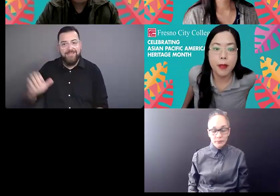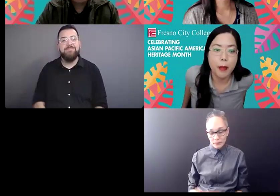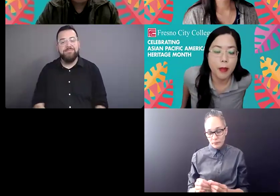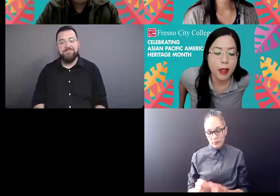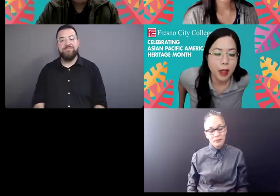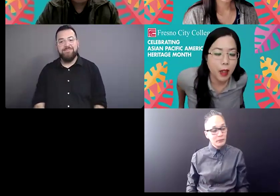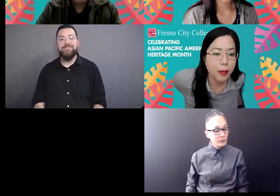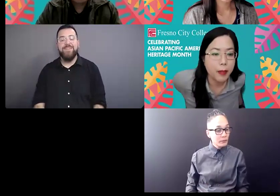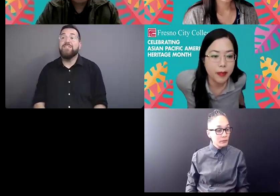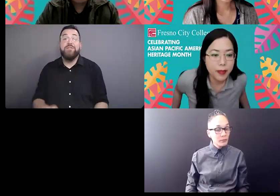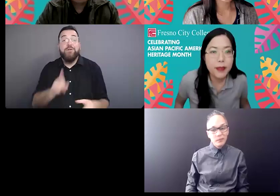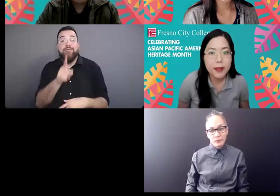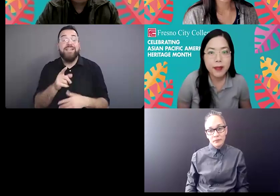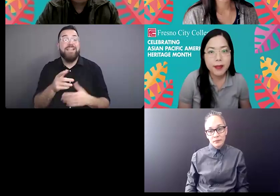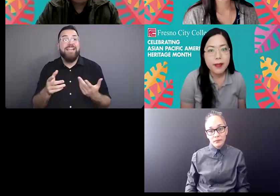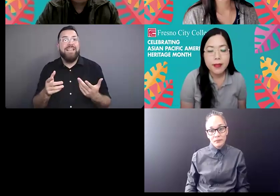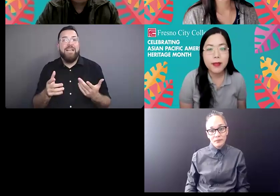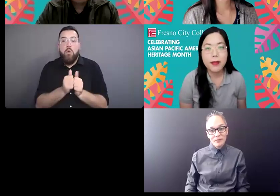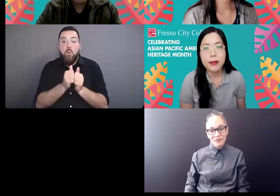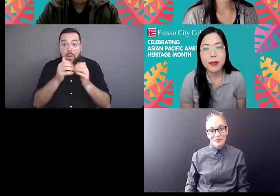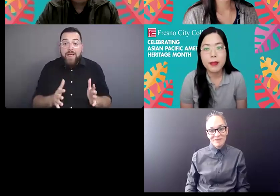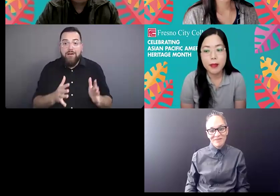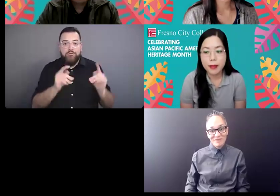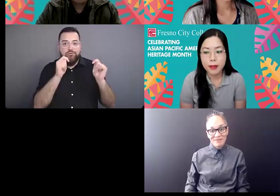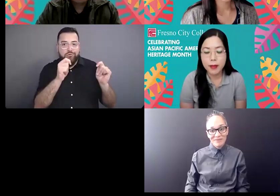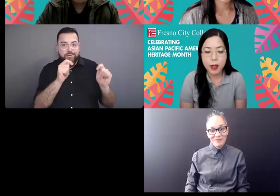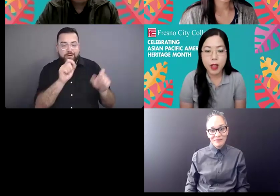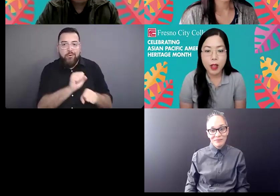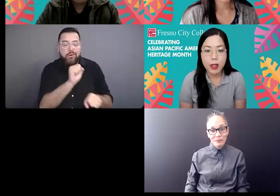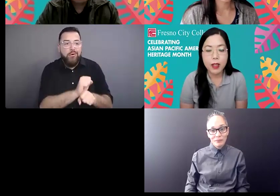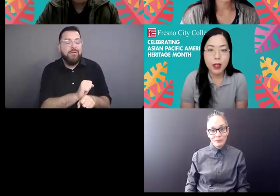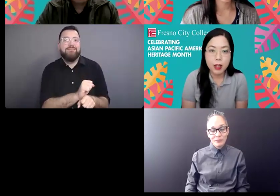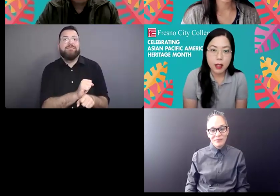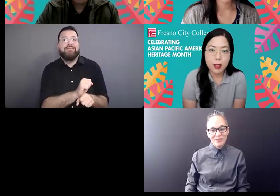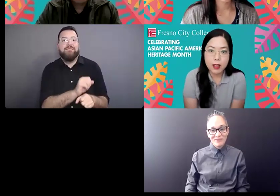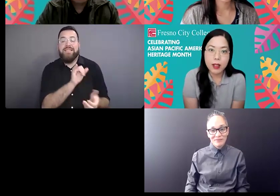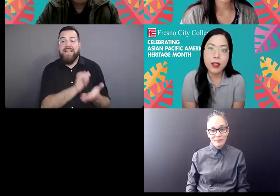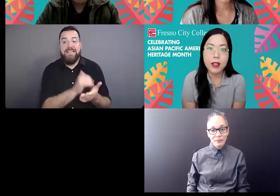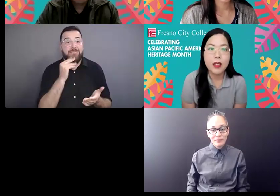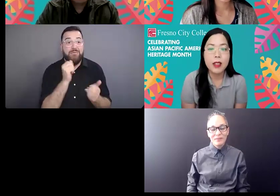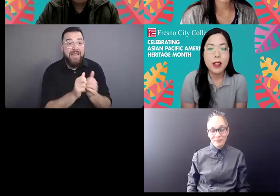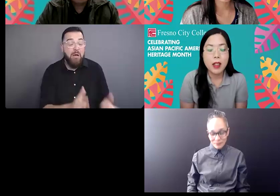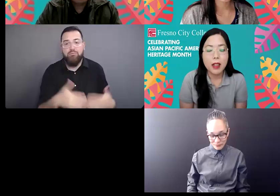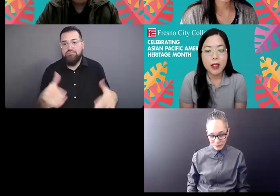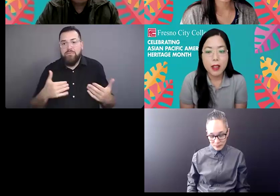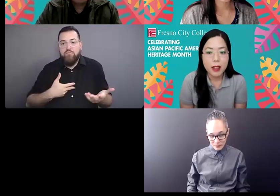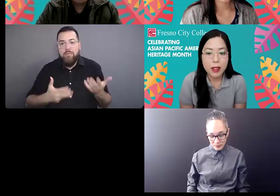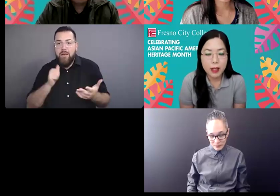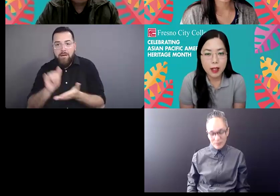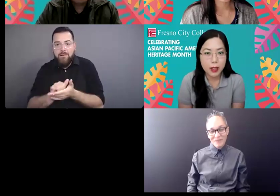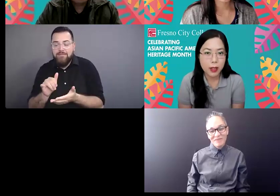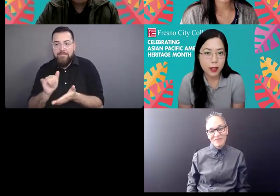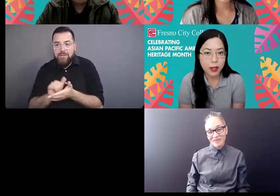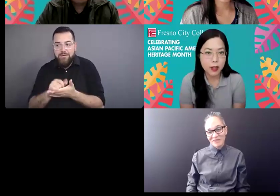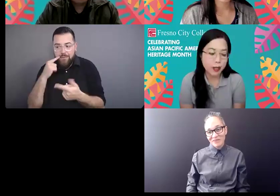And so ultimately, if it wasn't for that tutoring job, I don't think I would be here today. If it wasn't for my coworker